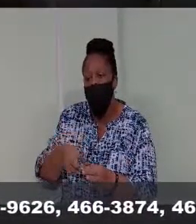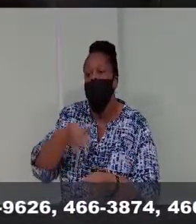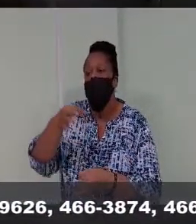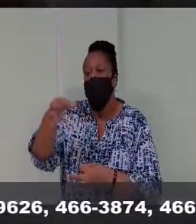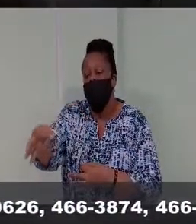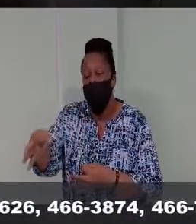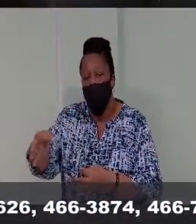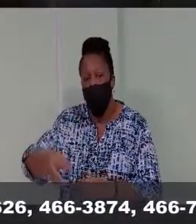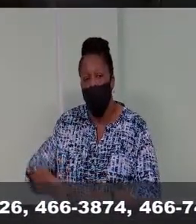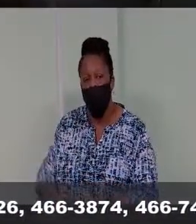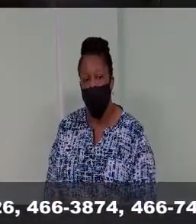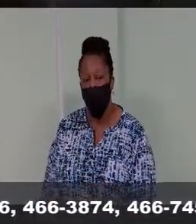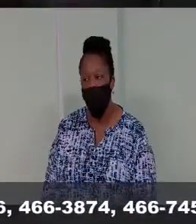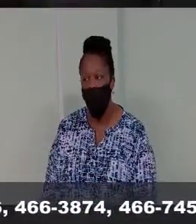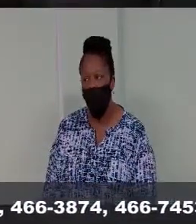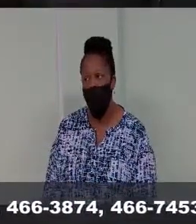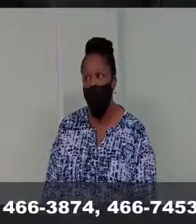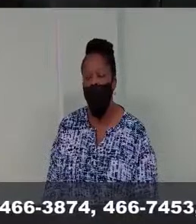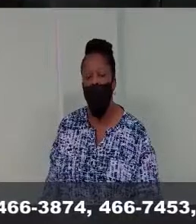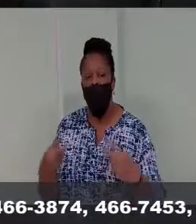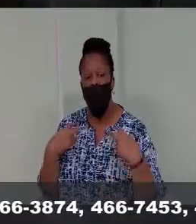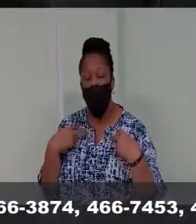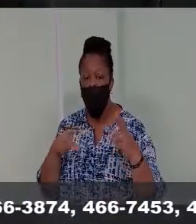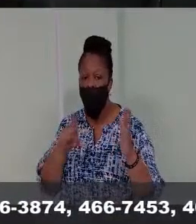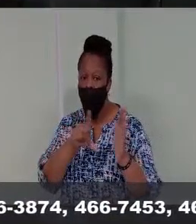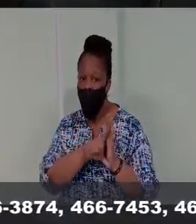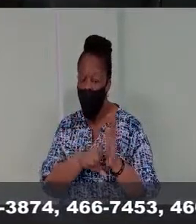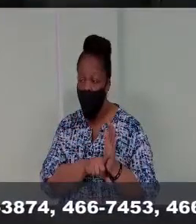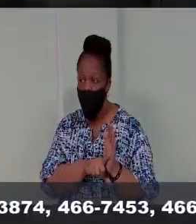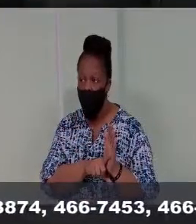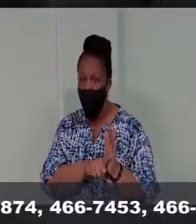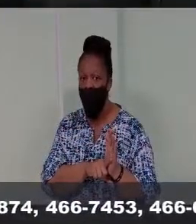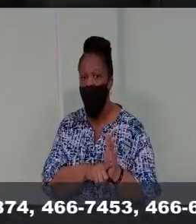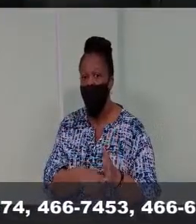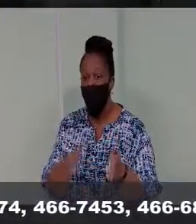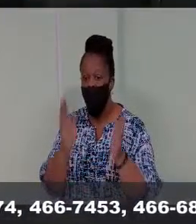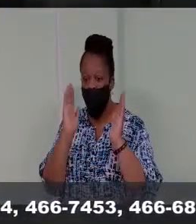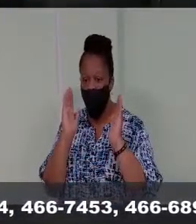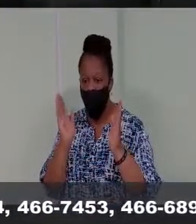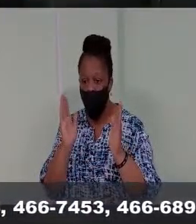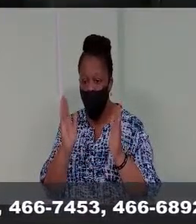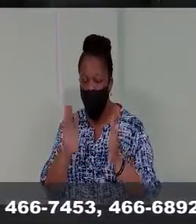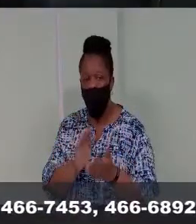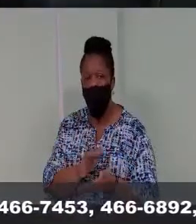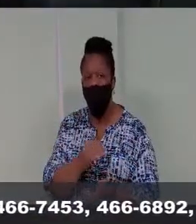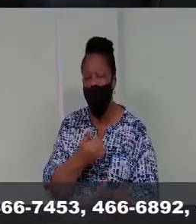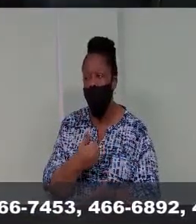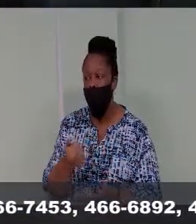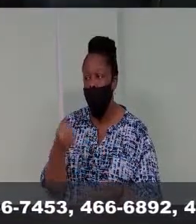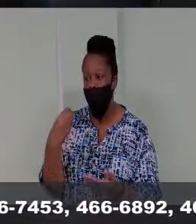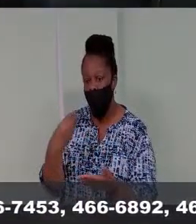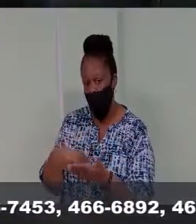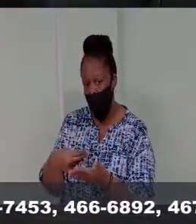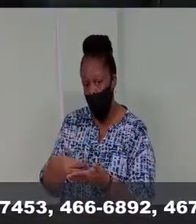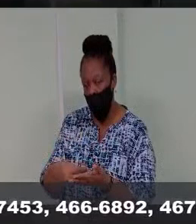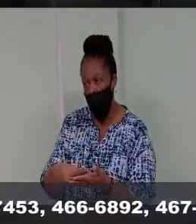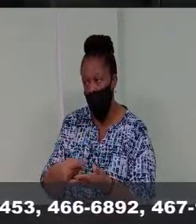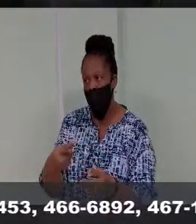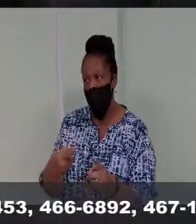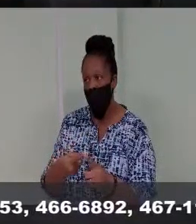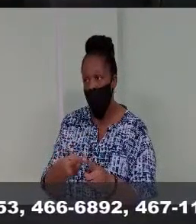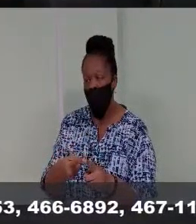So having the legal framework, having the necessary finances, and having